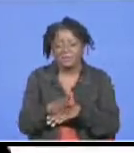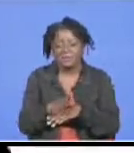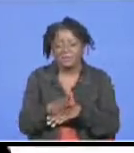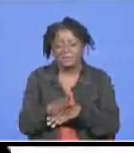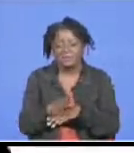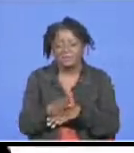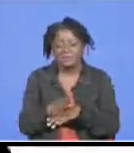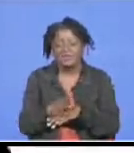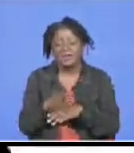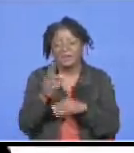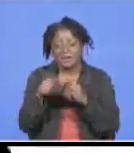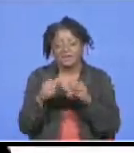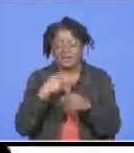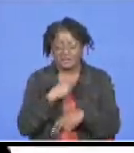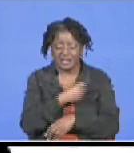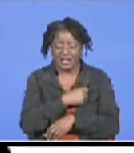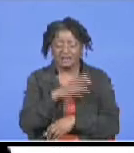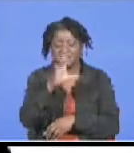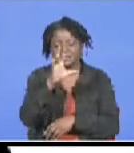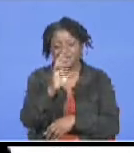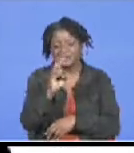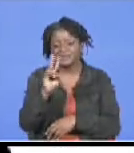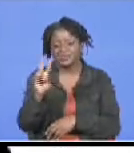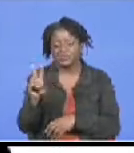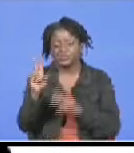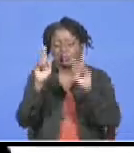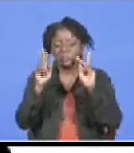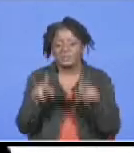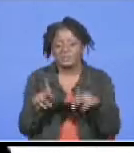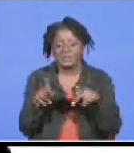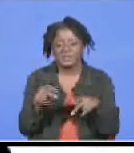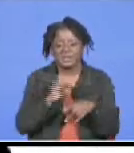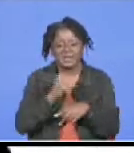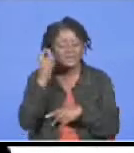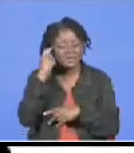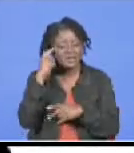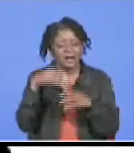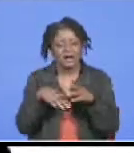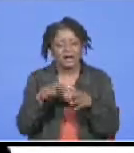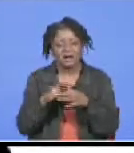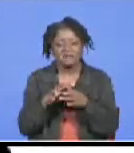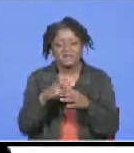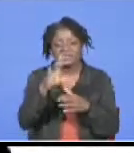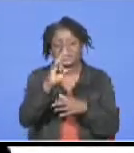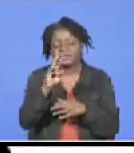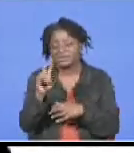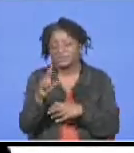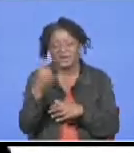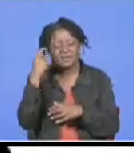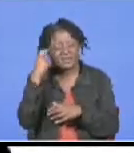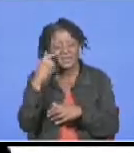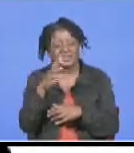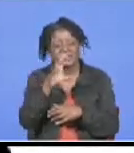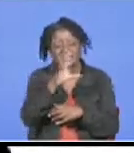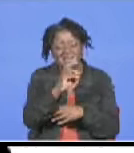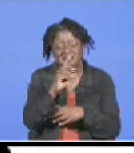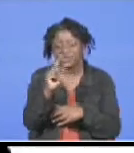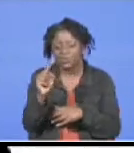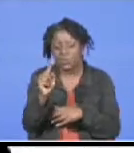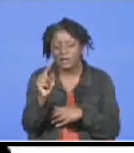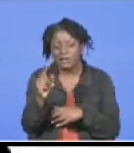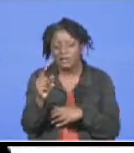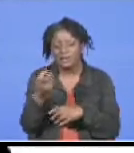almost close to 72 persons. I think older than 72, I think like 61 could